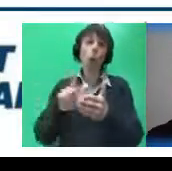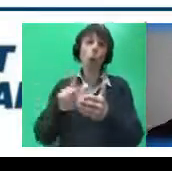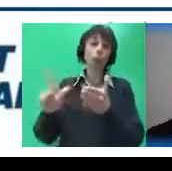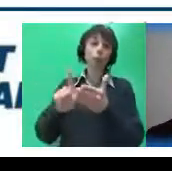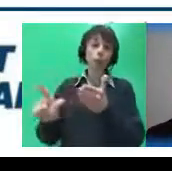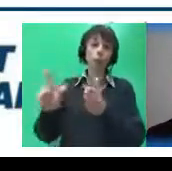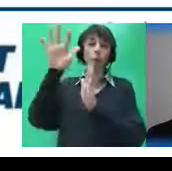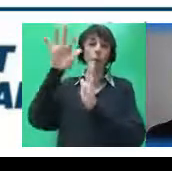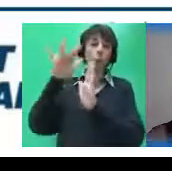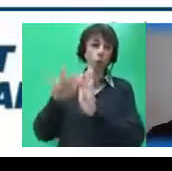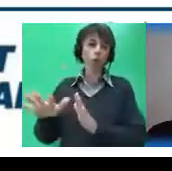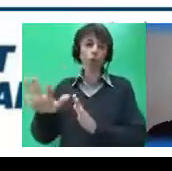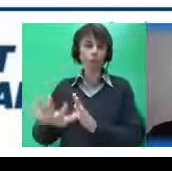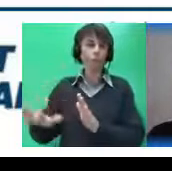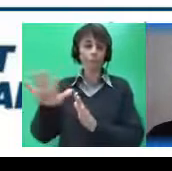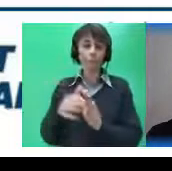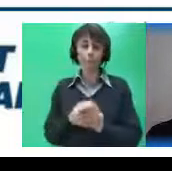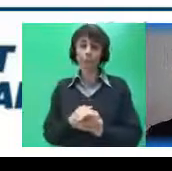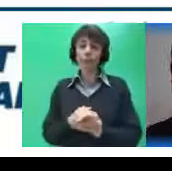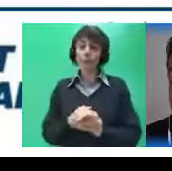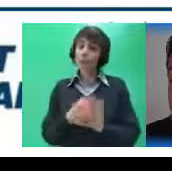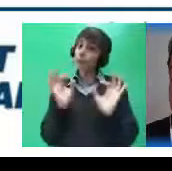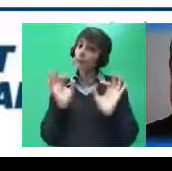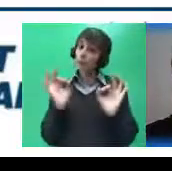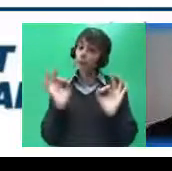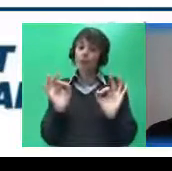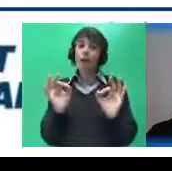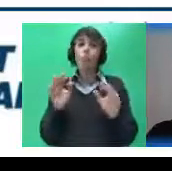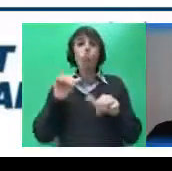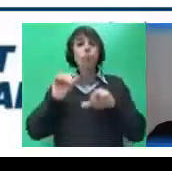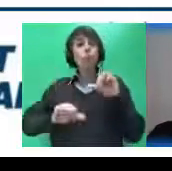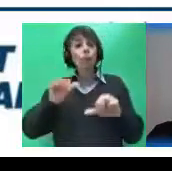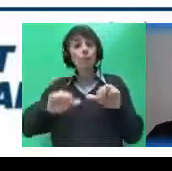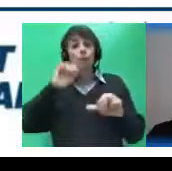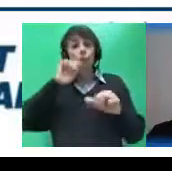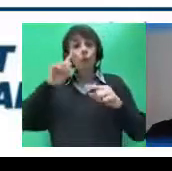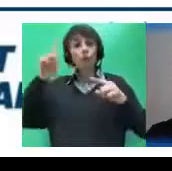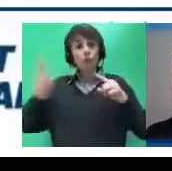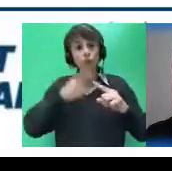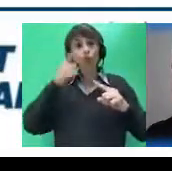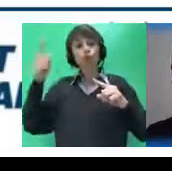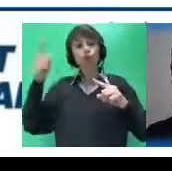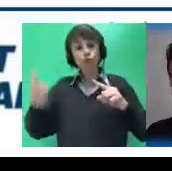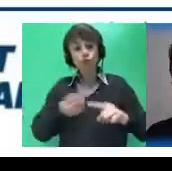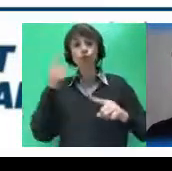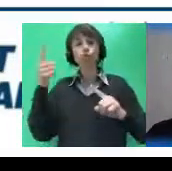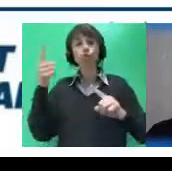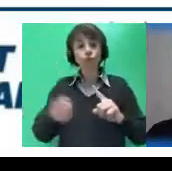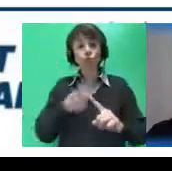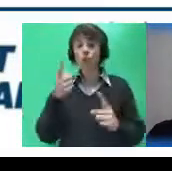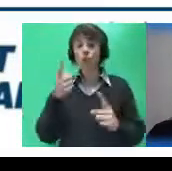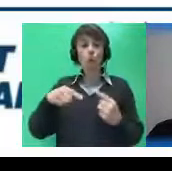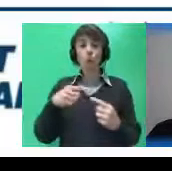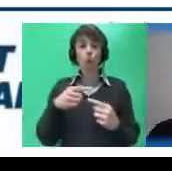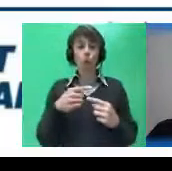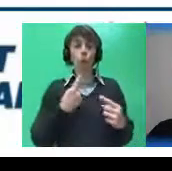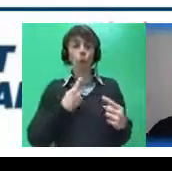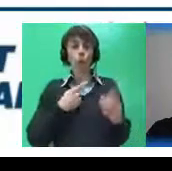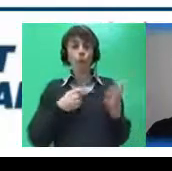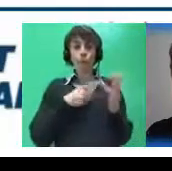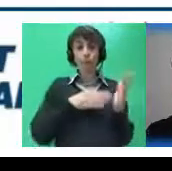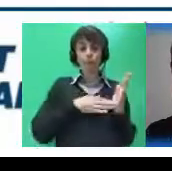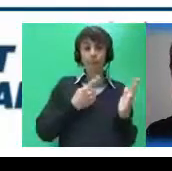you know, ideally, this is quite an iterative process to find out. You know, Gail and I don't come with the answers today. We're coming